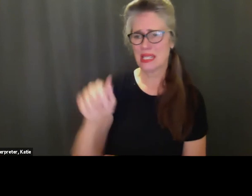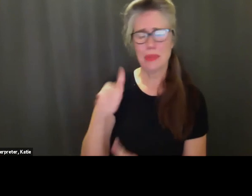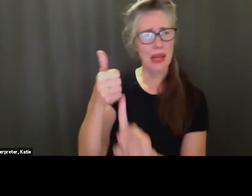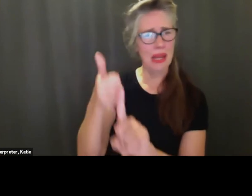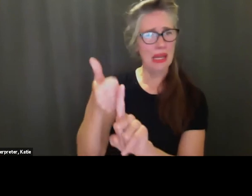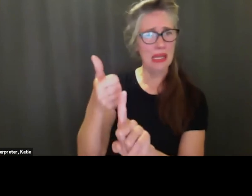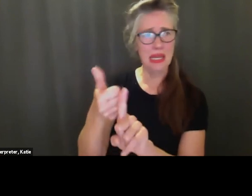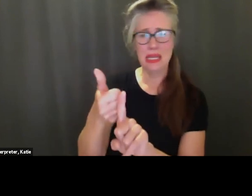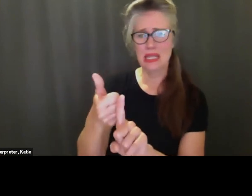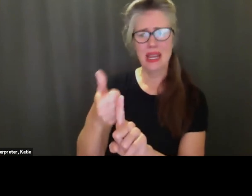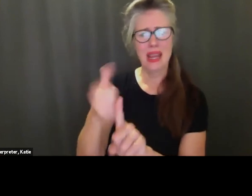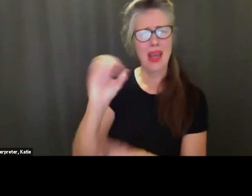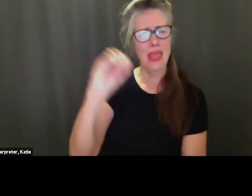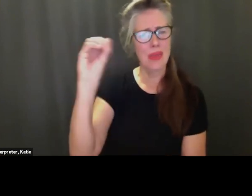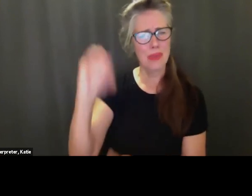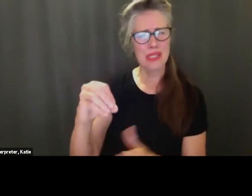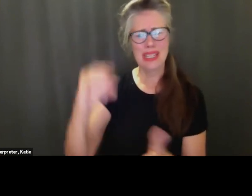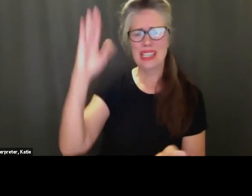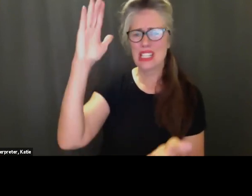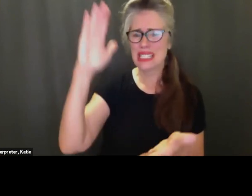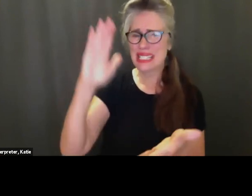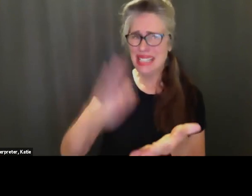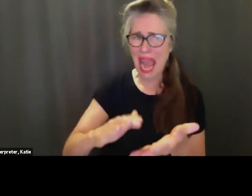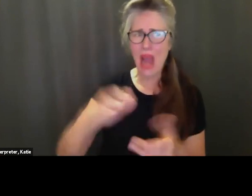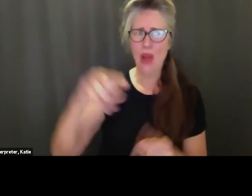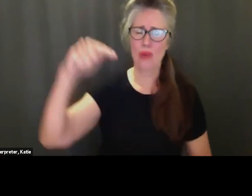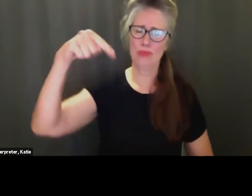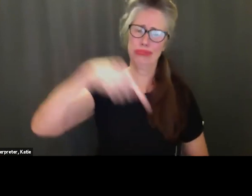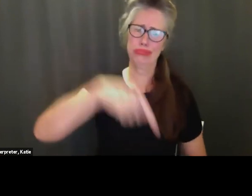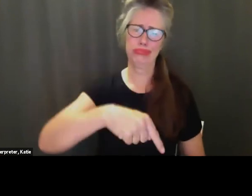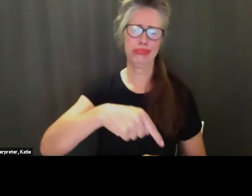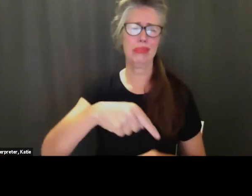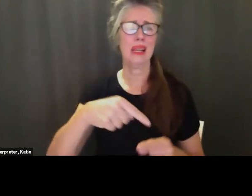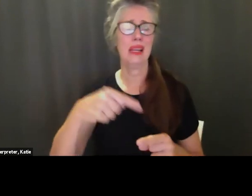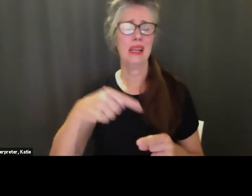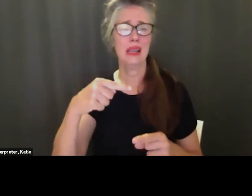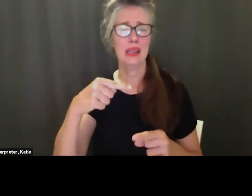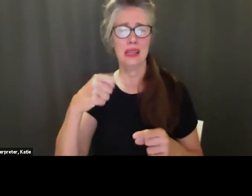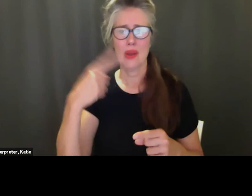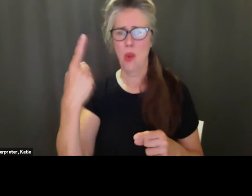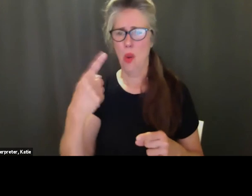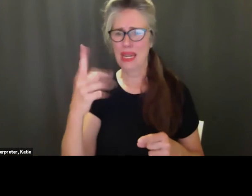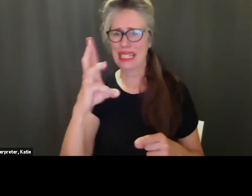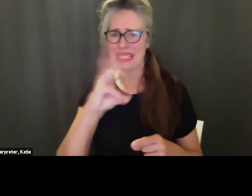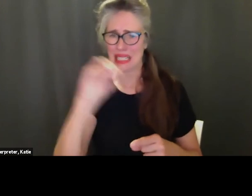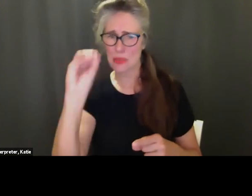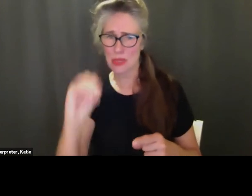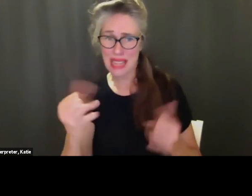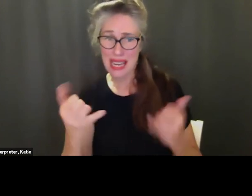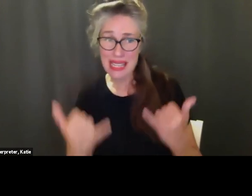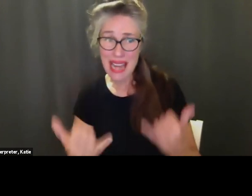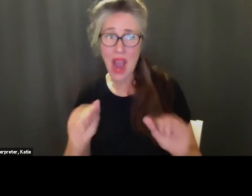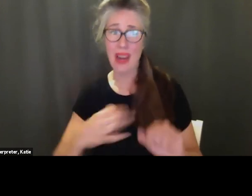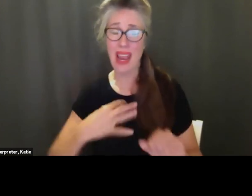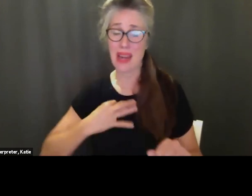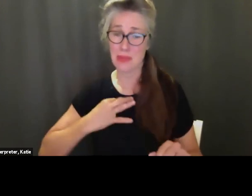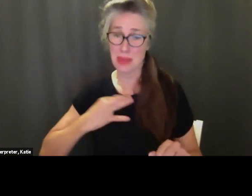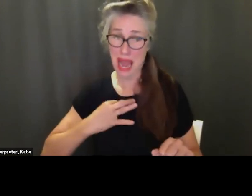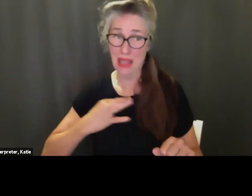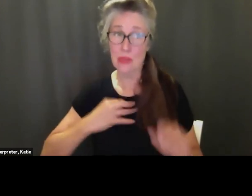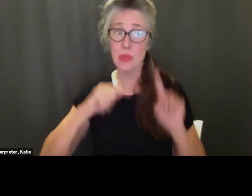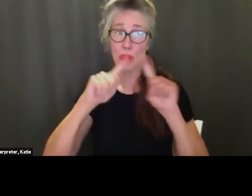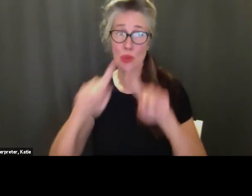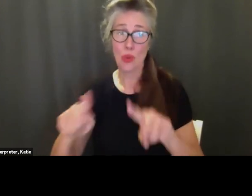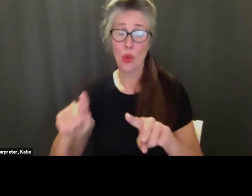the percentages have gone down. Only 6% now are eligible. And